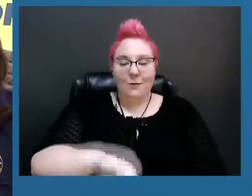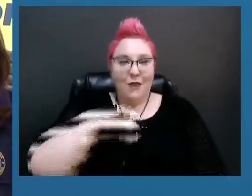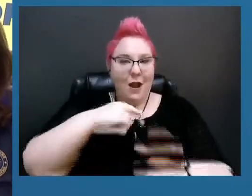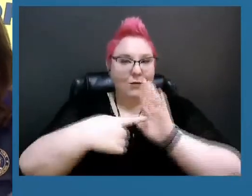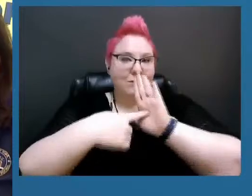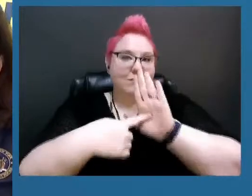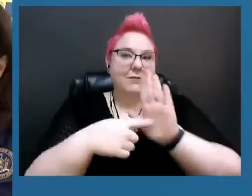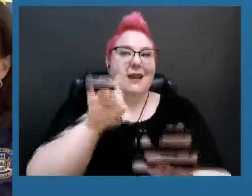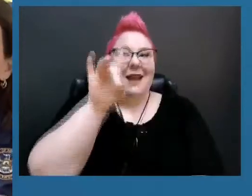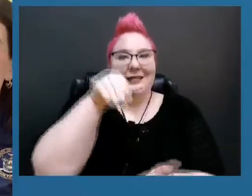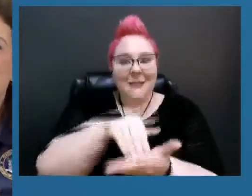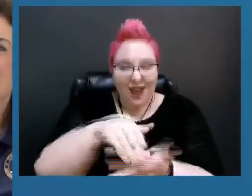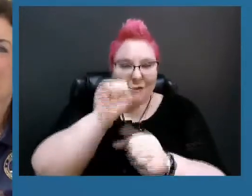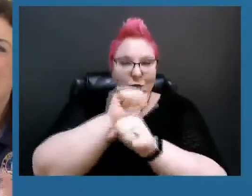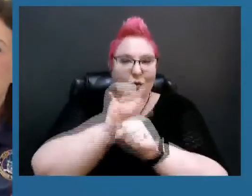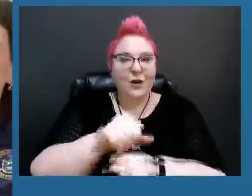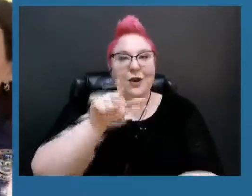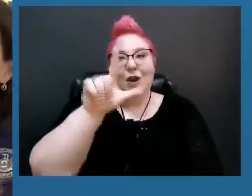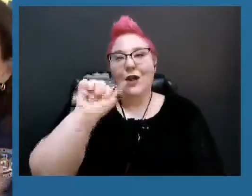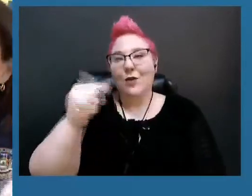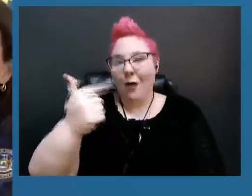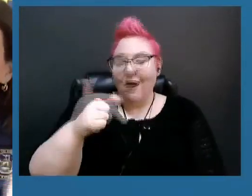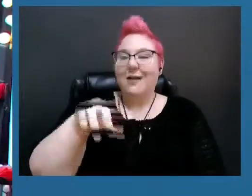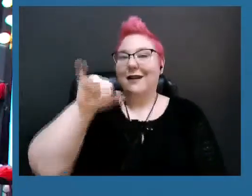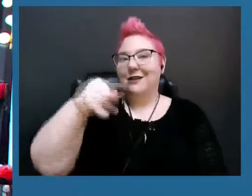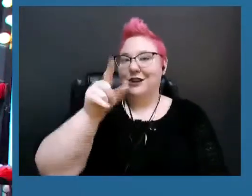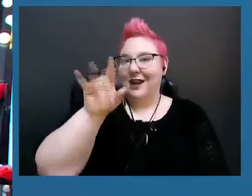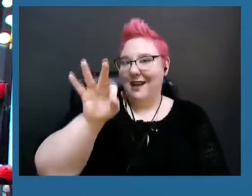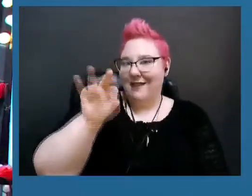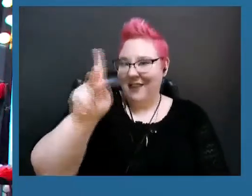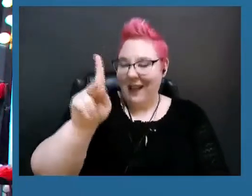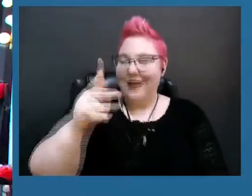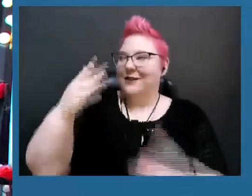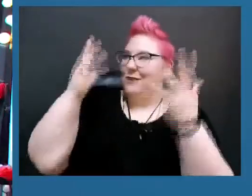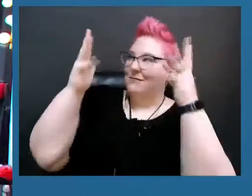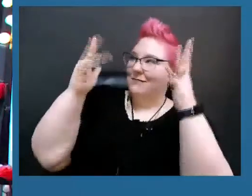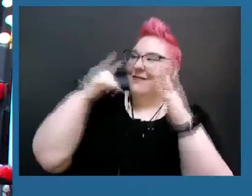workers at LaGuardia and JFK. Let's give it up for the workers who do this every single day.